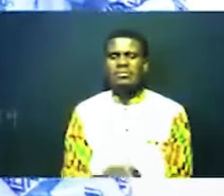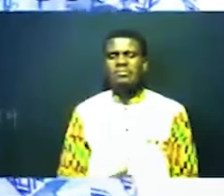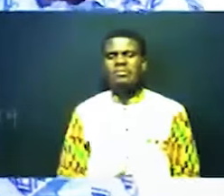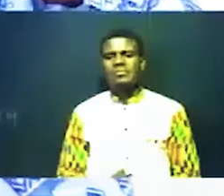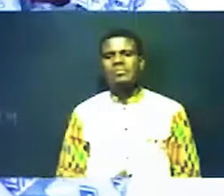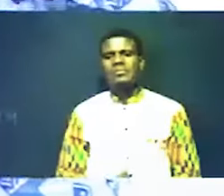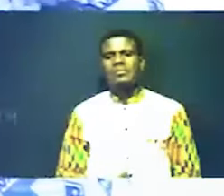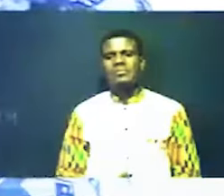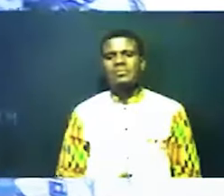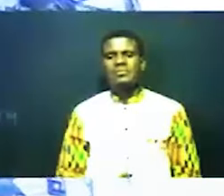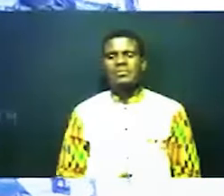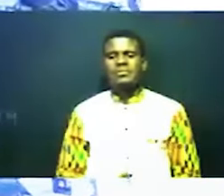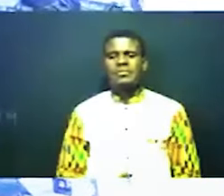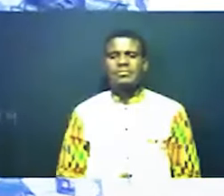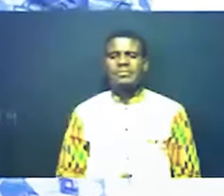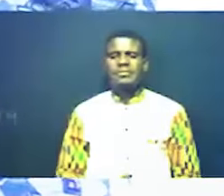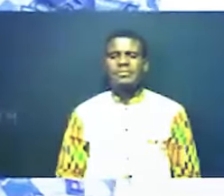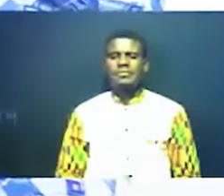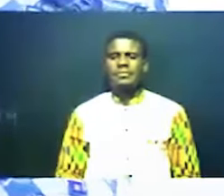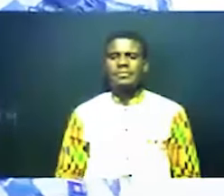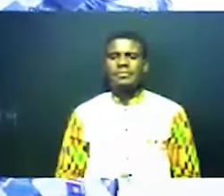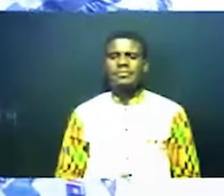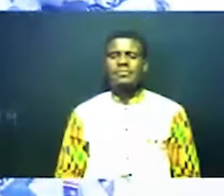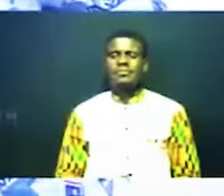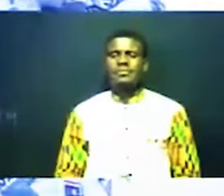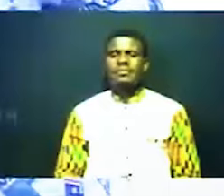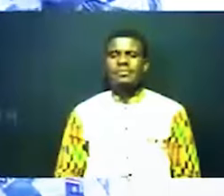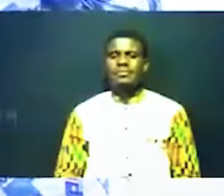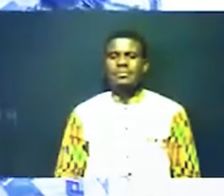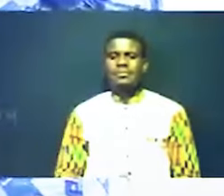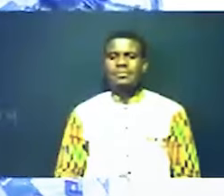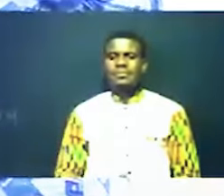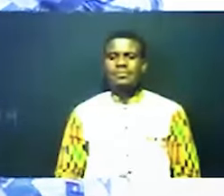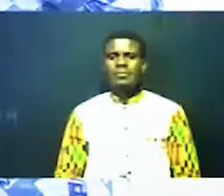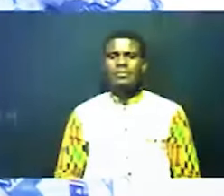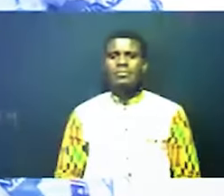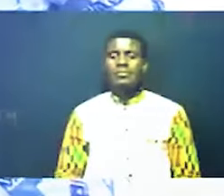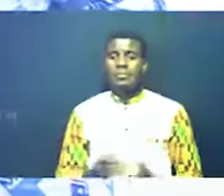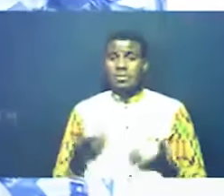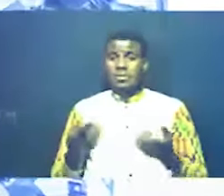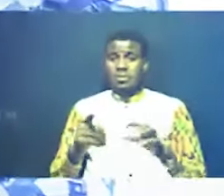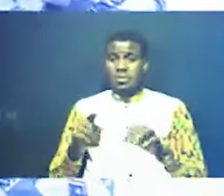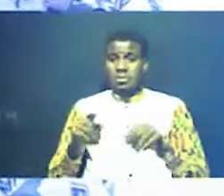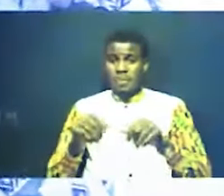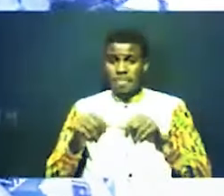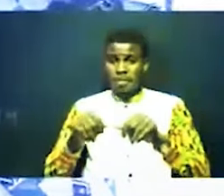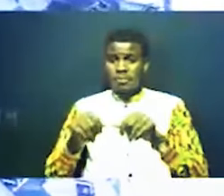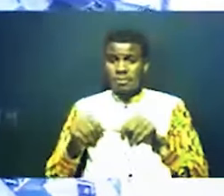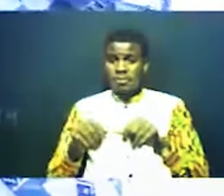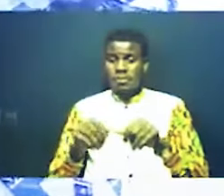If you contemplate on taking some money, you'll be a thief.